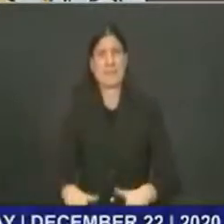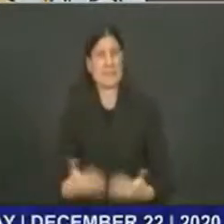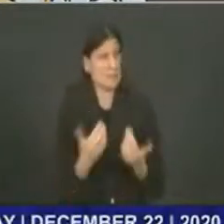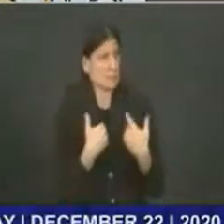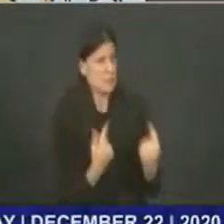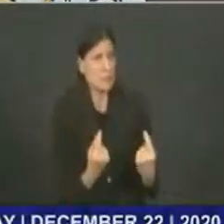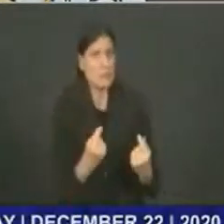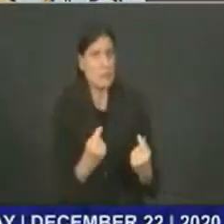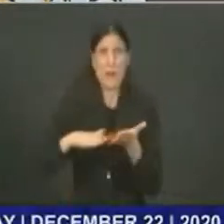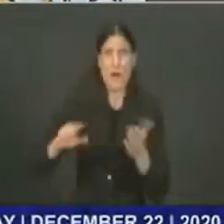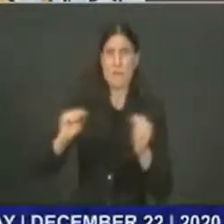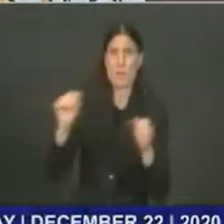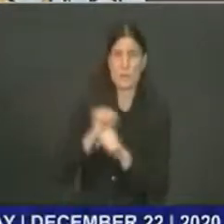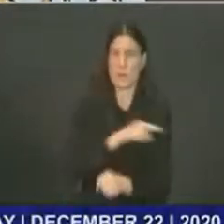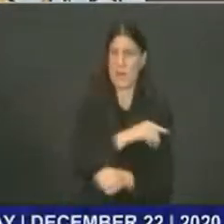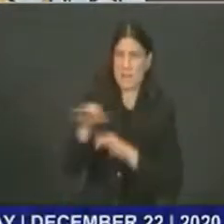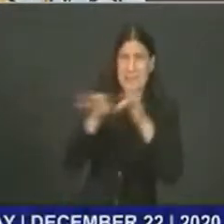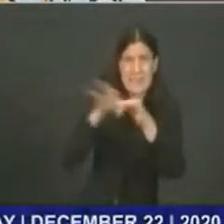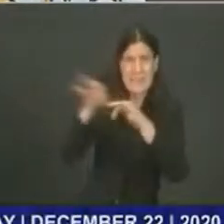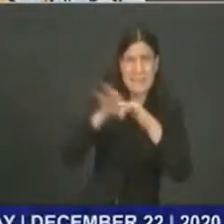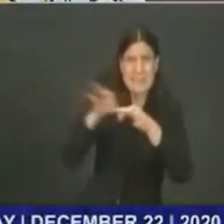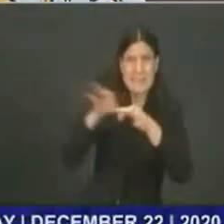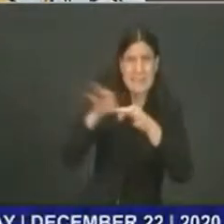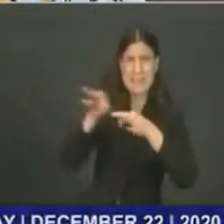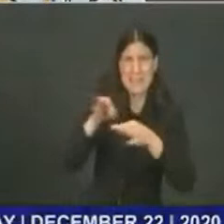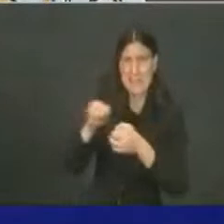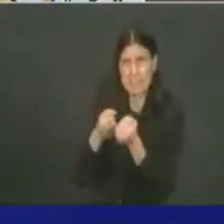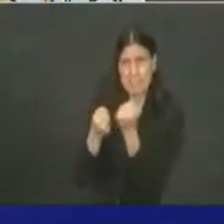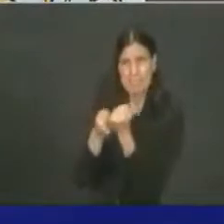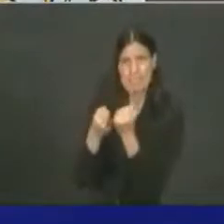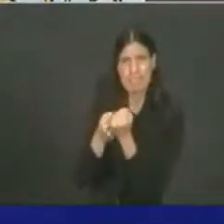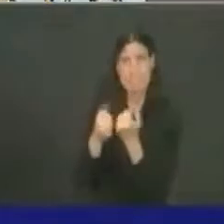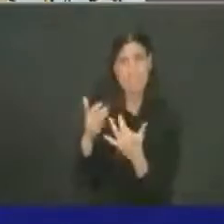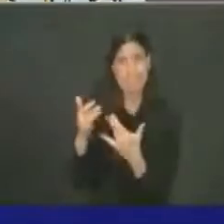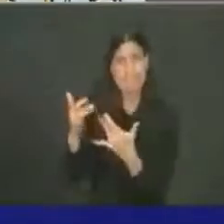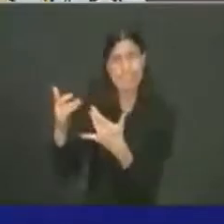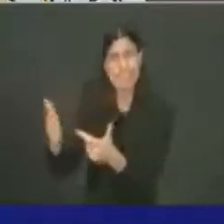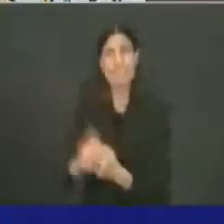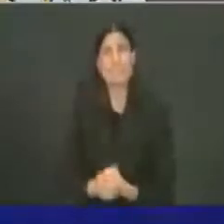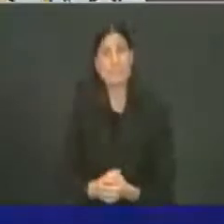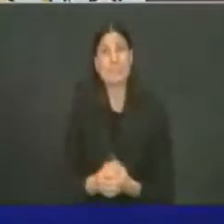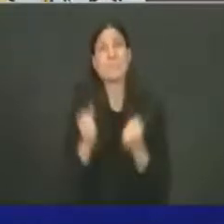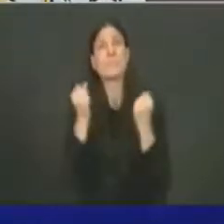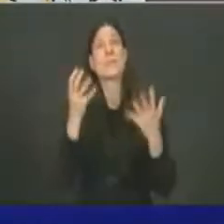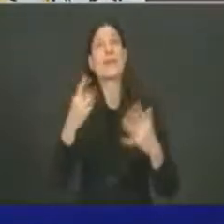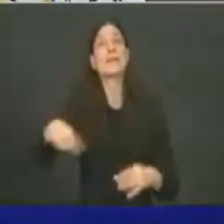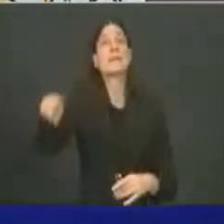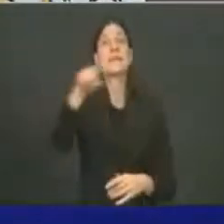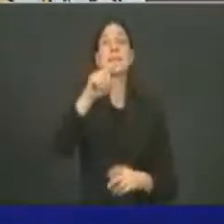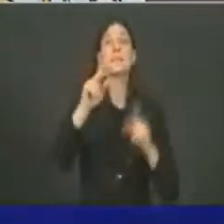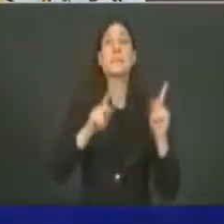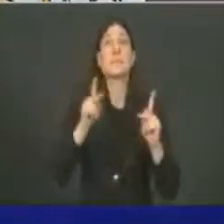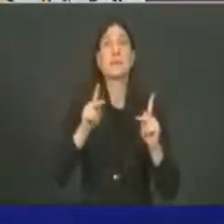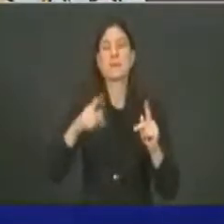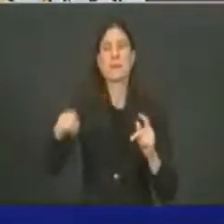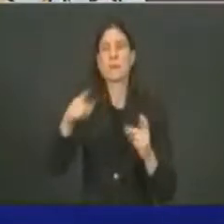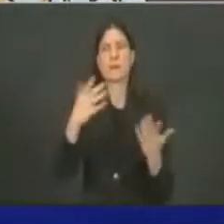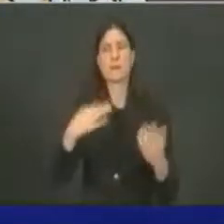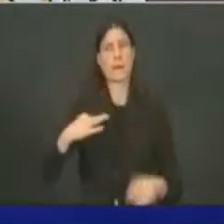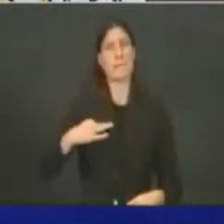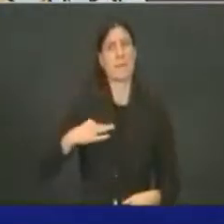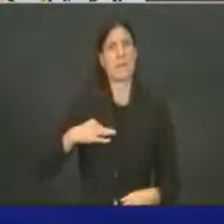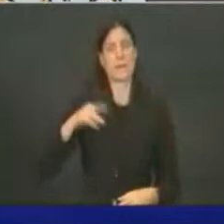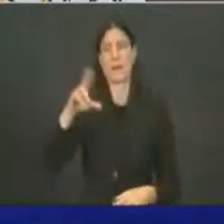who hasn't struggled with an old computer and broadband? And so Imelda took the time to hang on the phone for a couple of